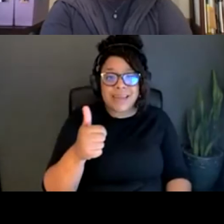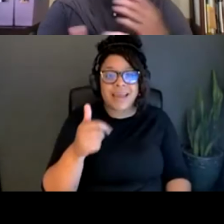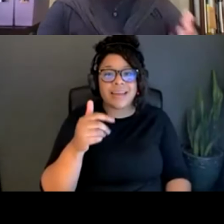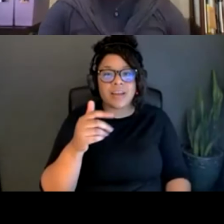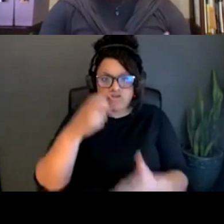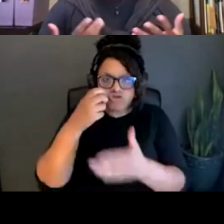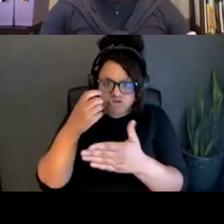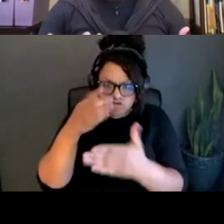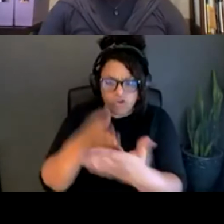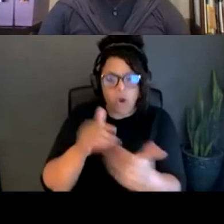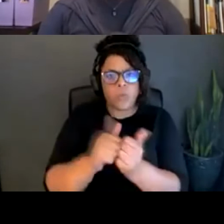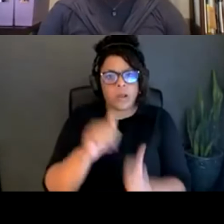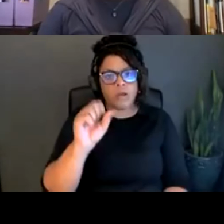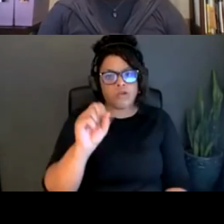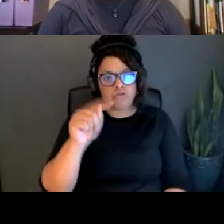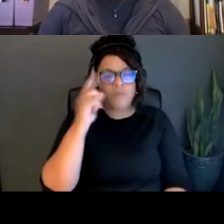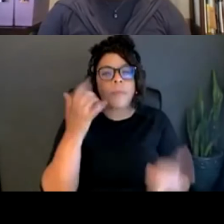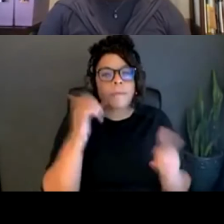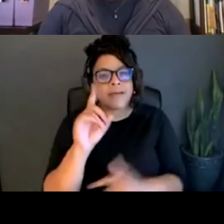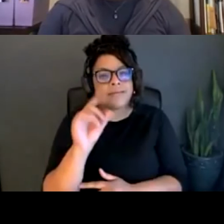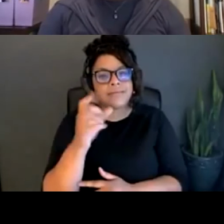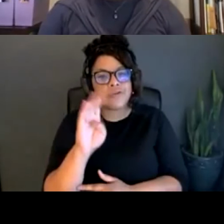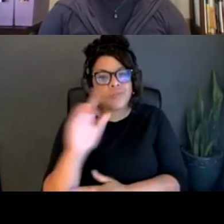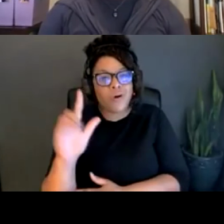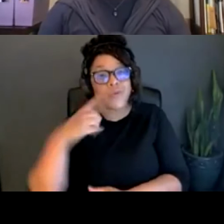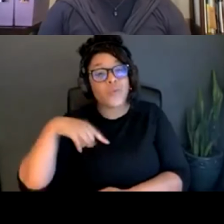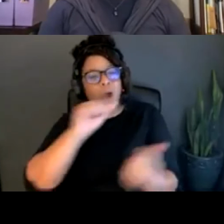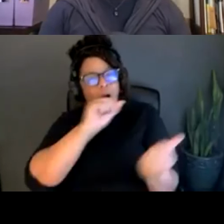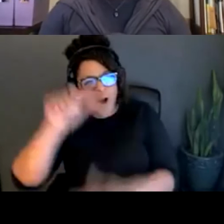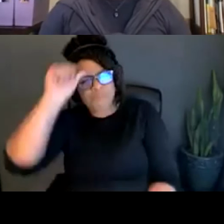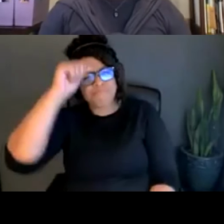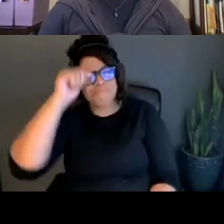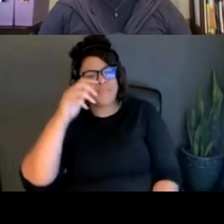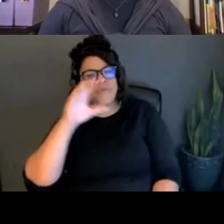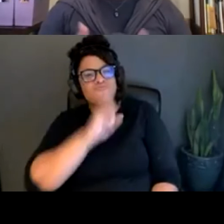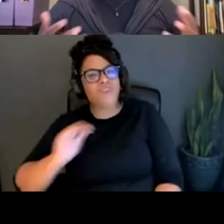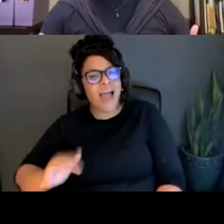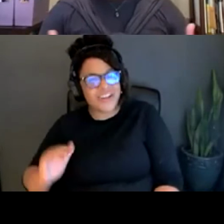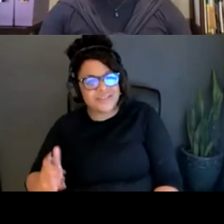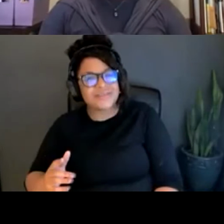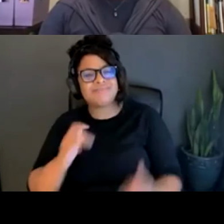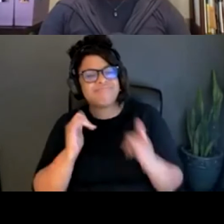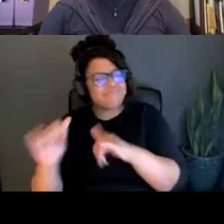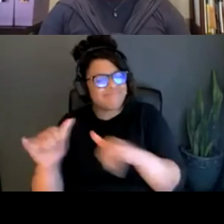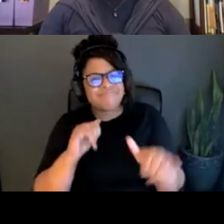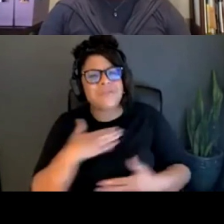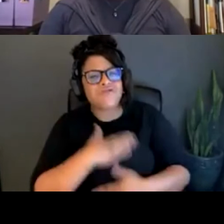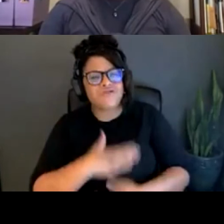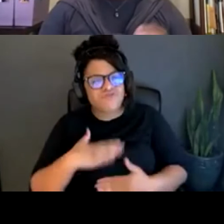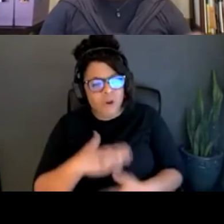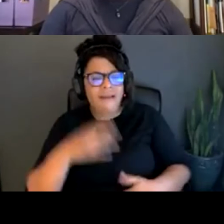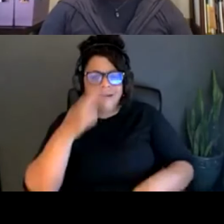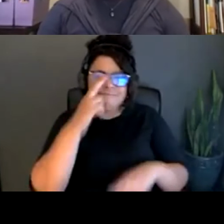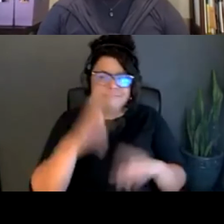dodgeball, something that we all recall from our own childhoods, the joy, the delight in being able